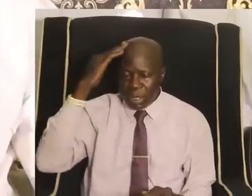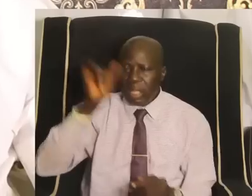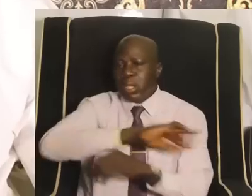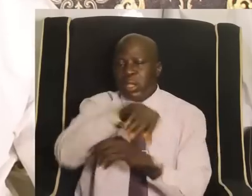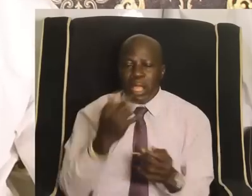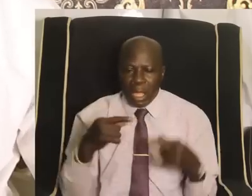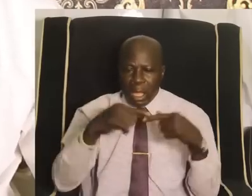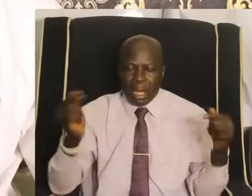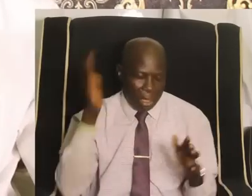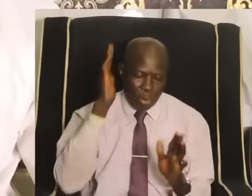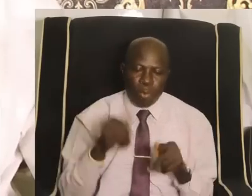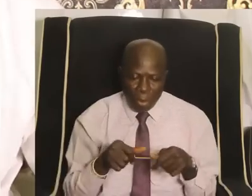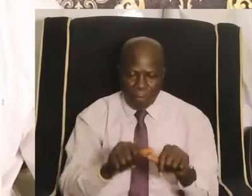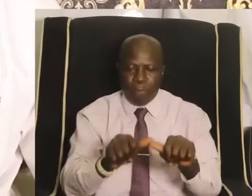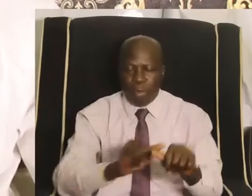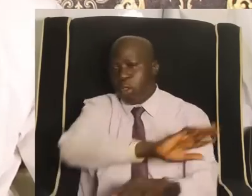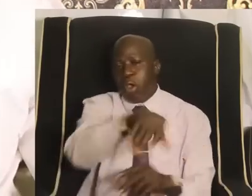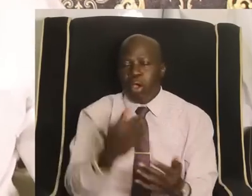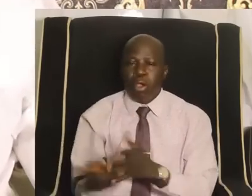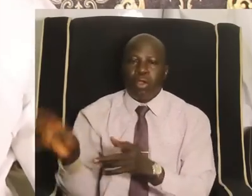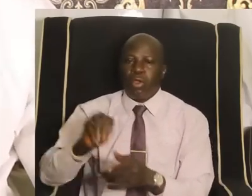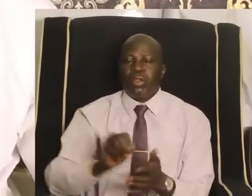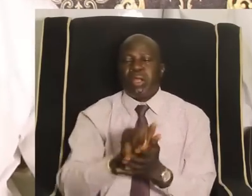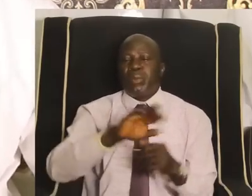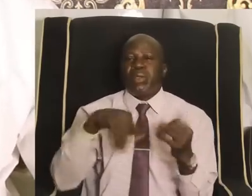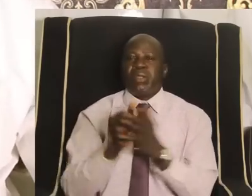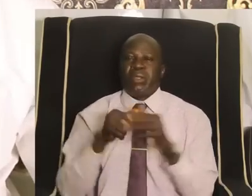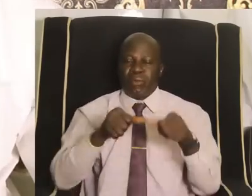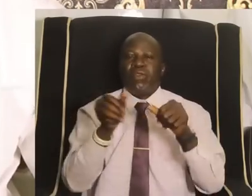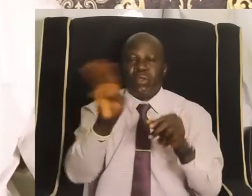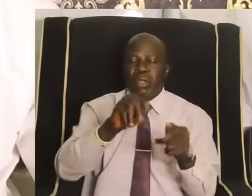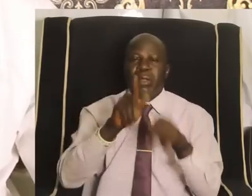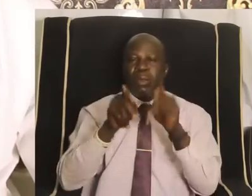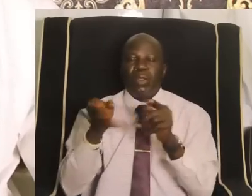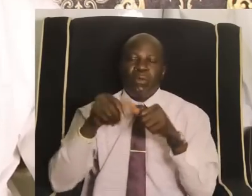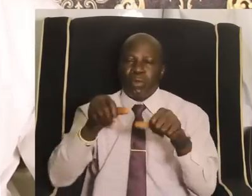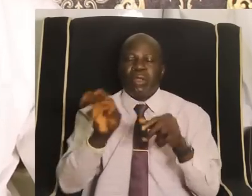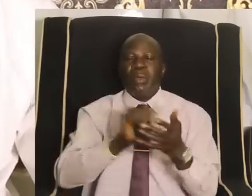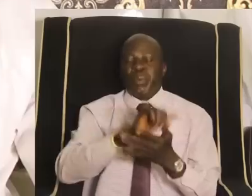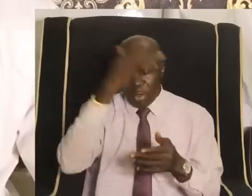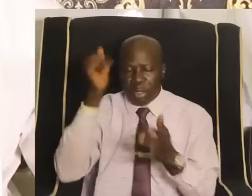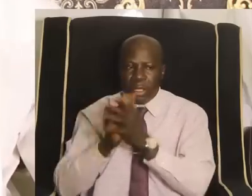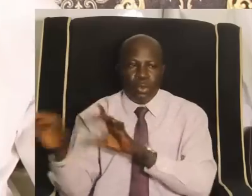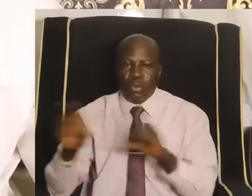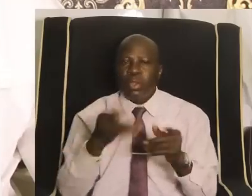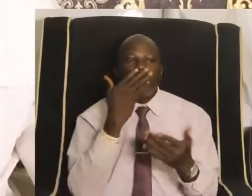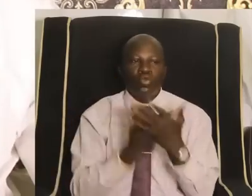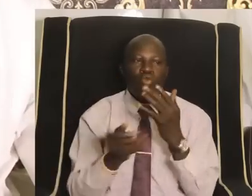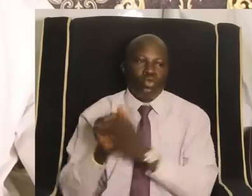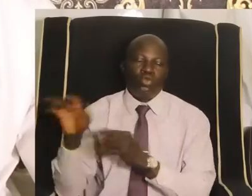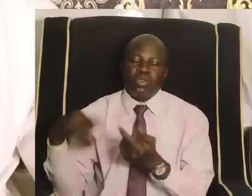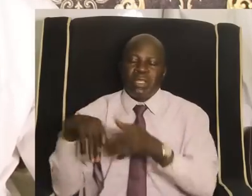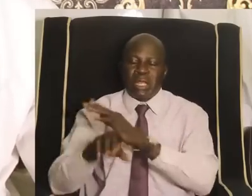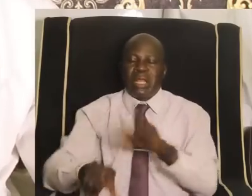you two should learn from him. So that you will not bore your glorious children outside. Listen to me, sir. All